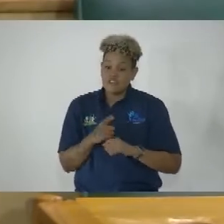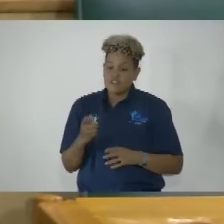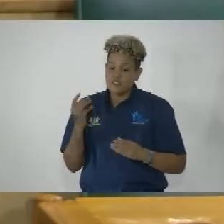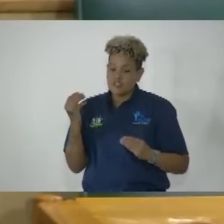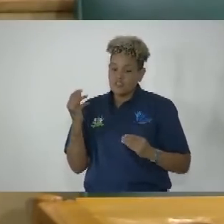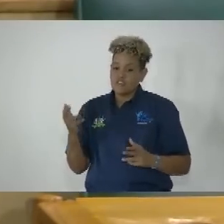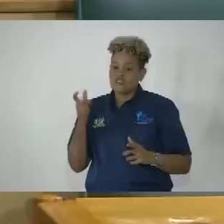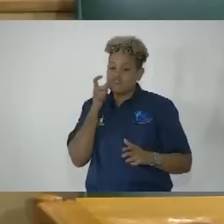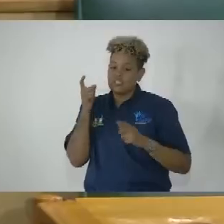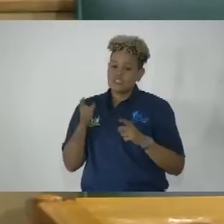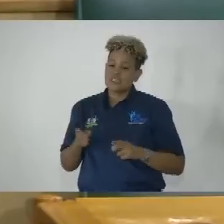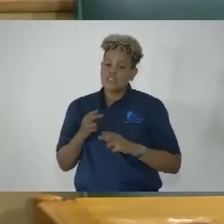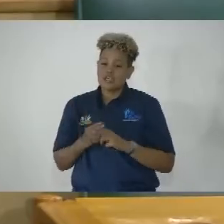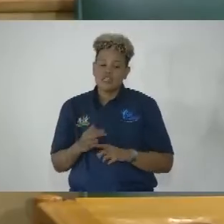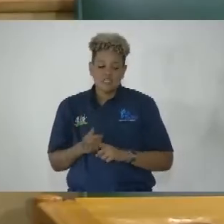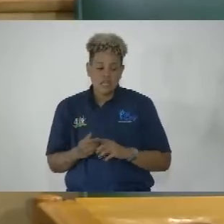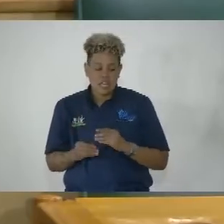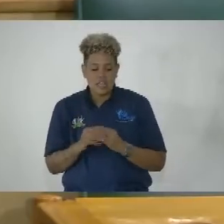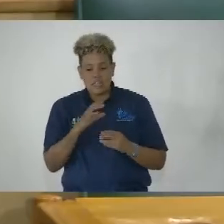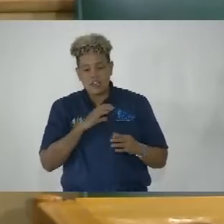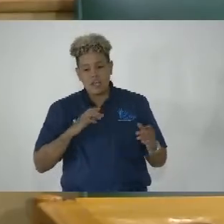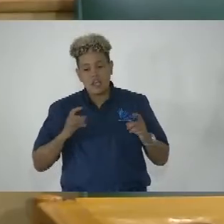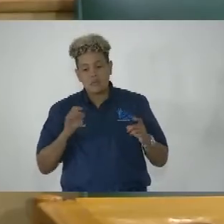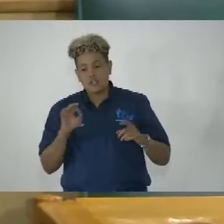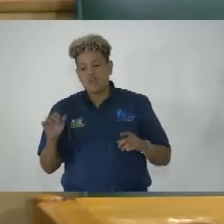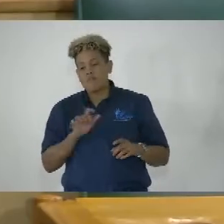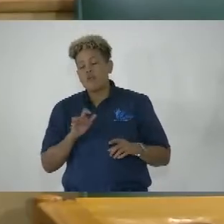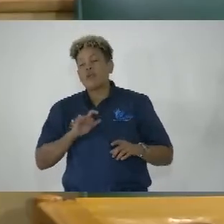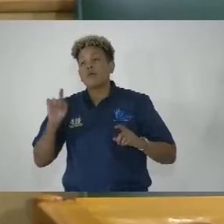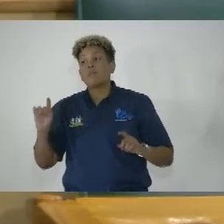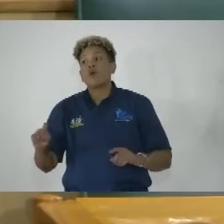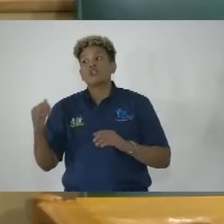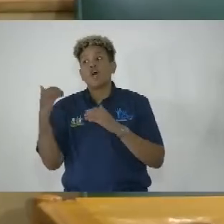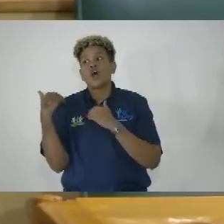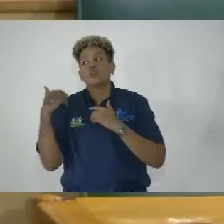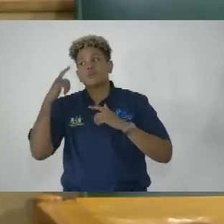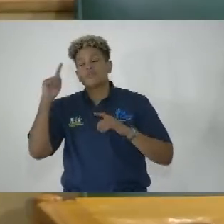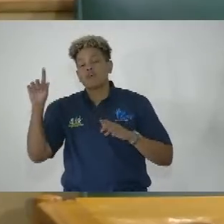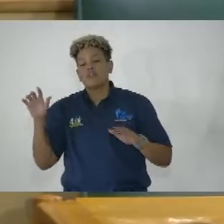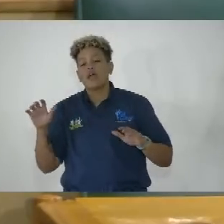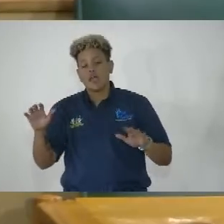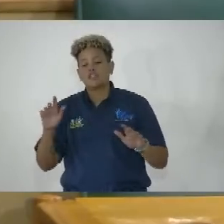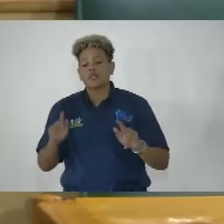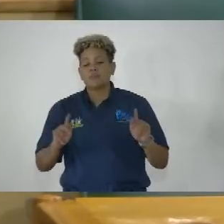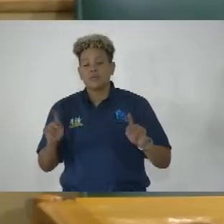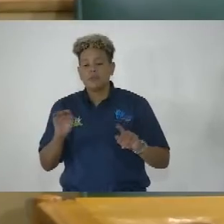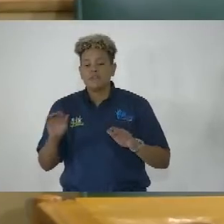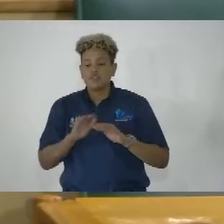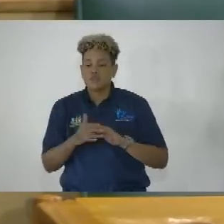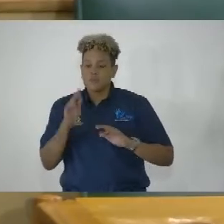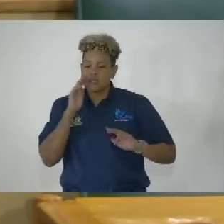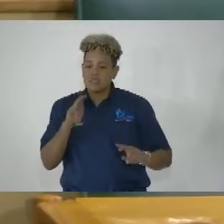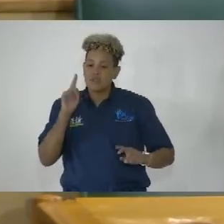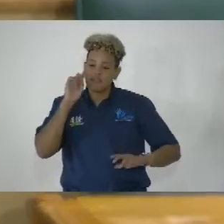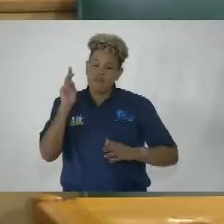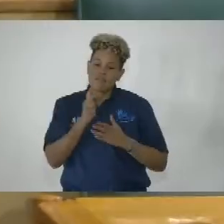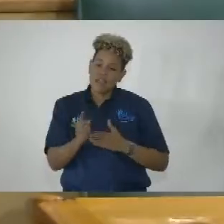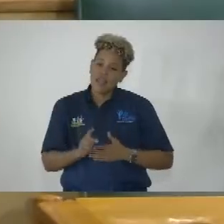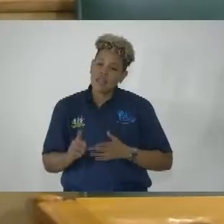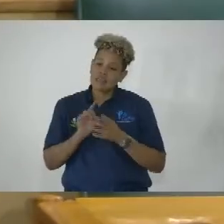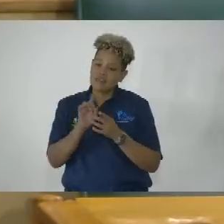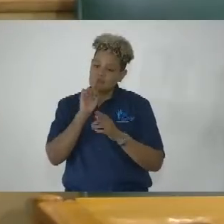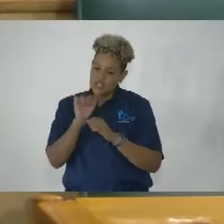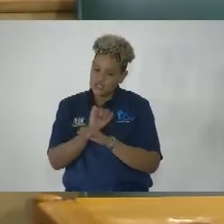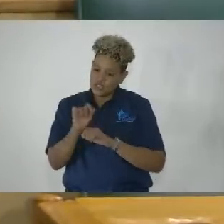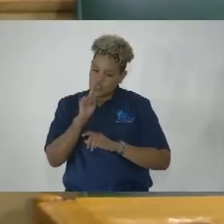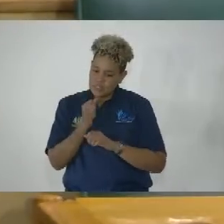increasingly called, and the Commissioner of Police must be held accountable by the people of Jamaica for failing to ensure